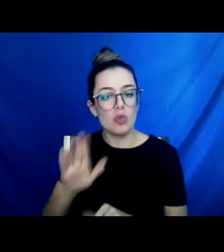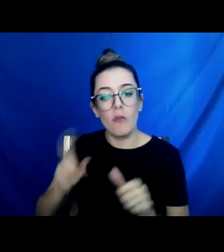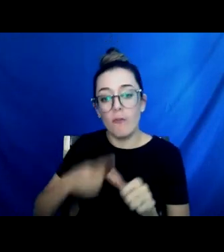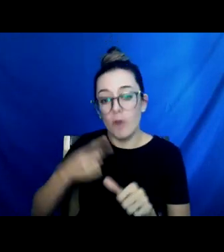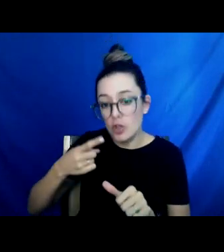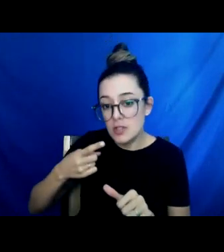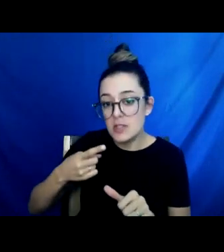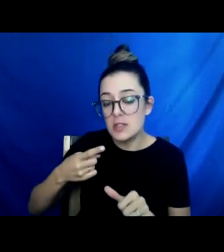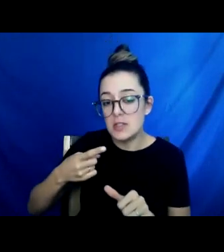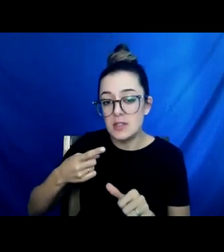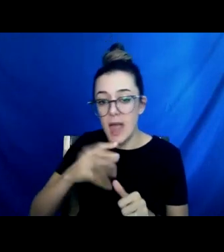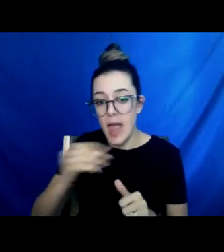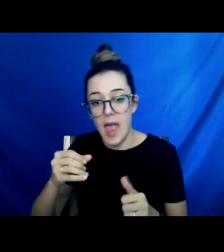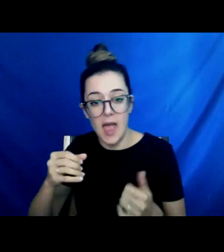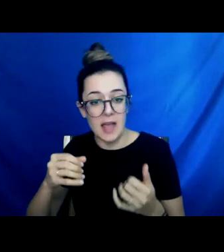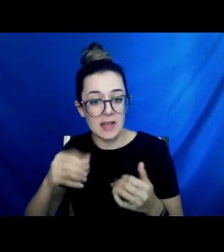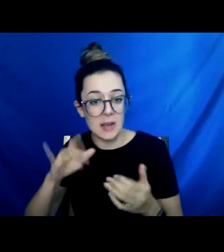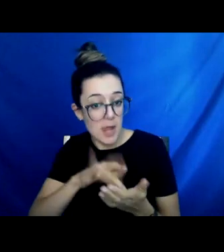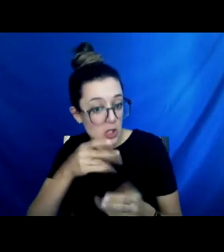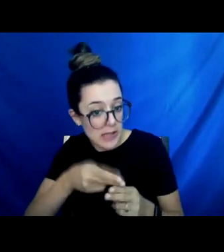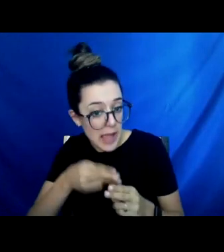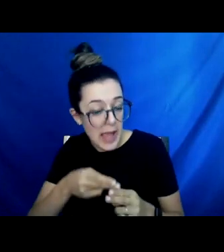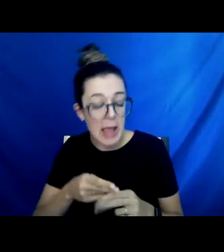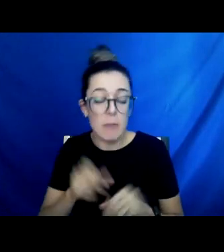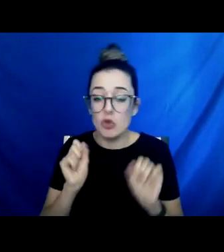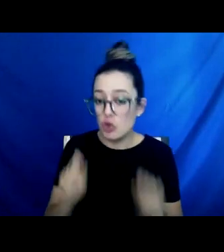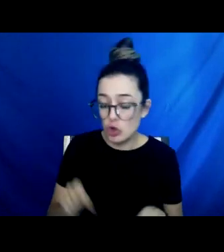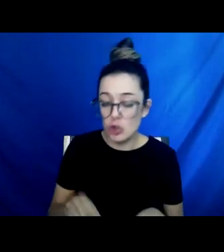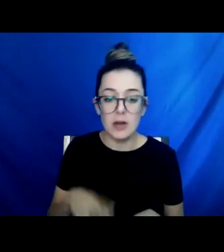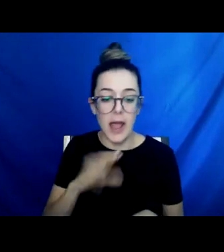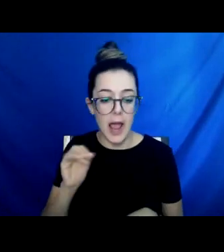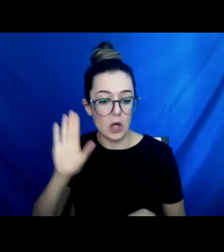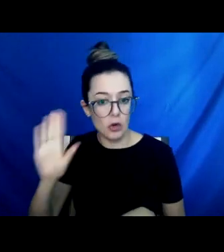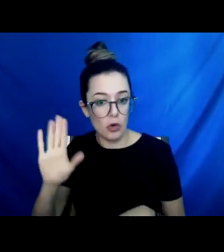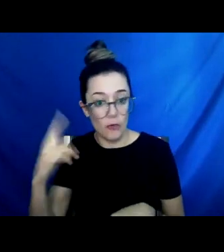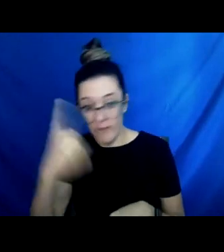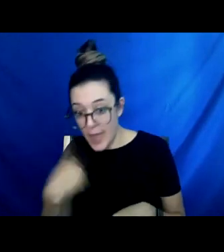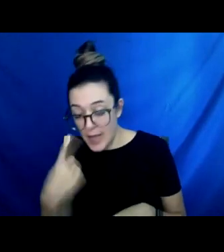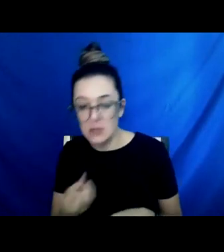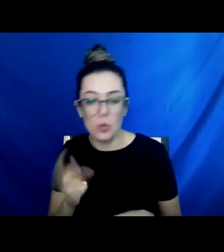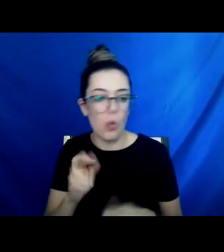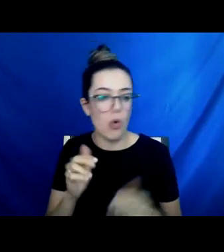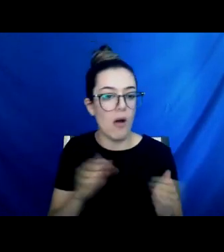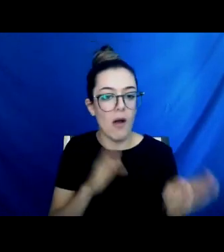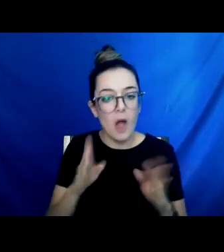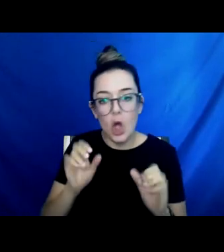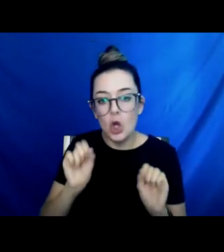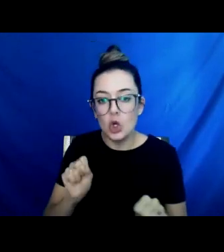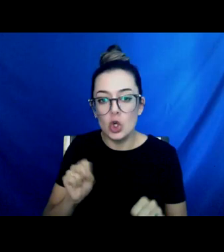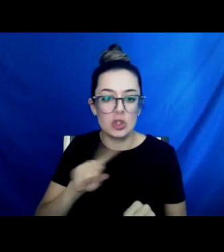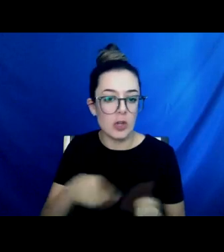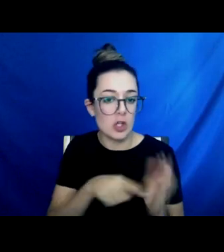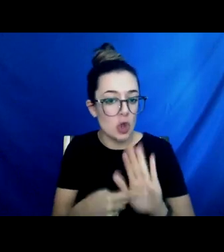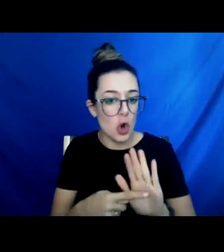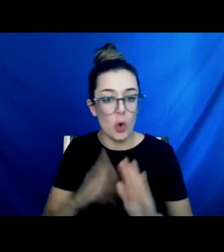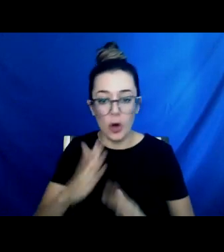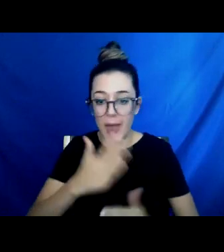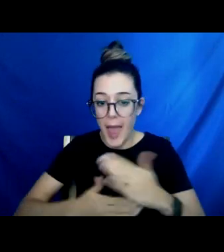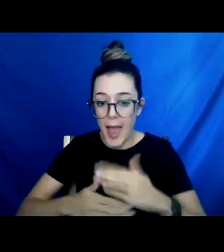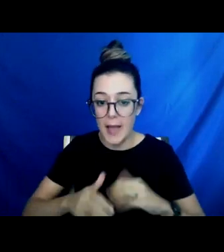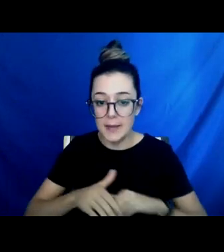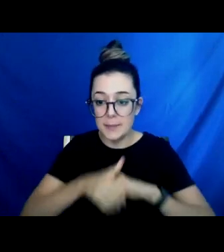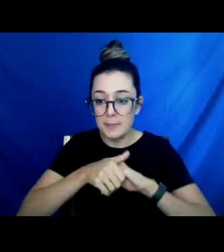show I had a photo of her from Skype that was like just her hands in the hospital bed. I could use